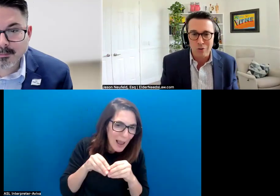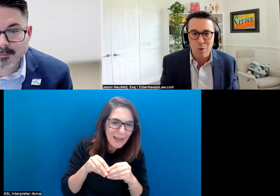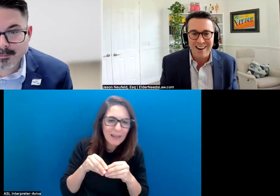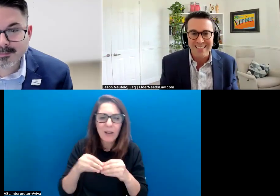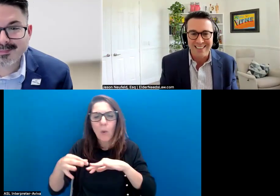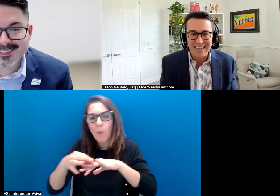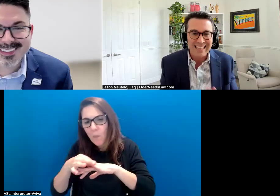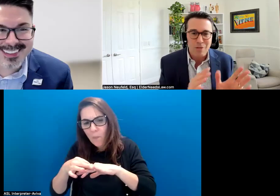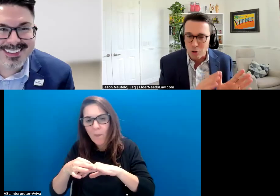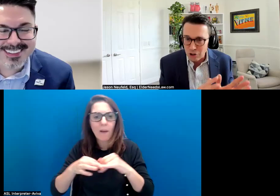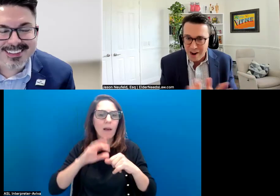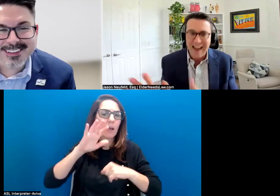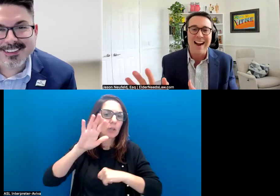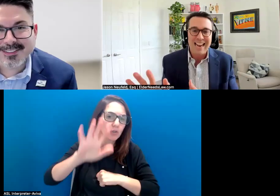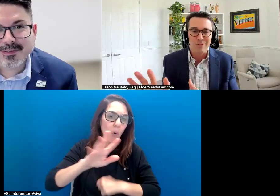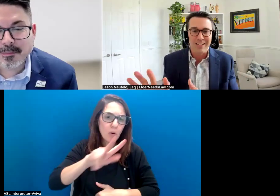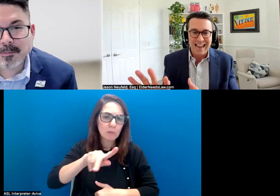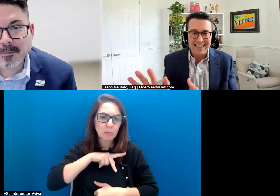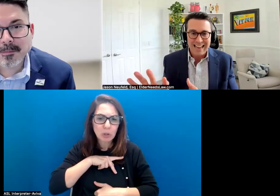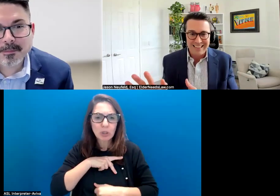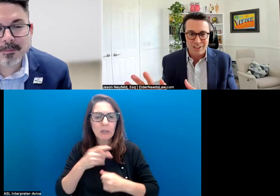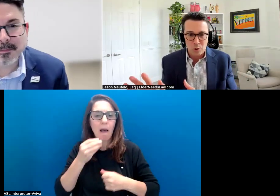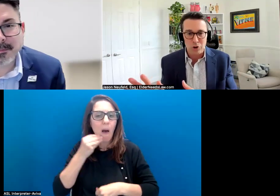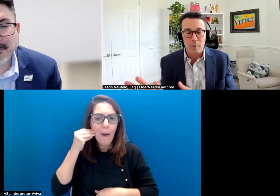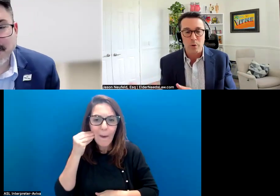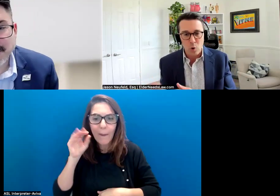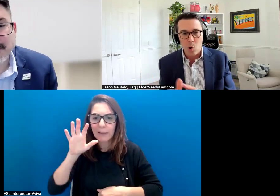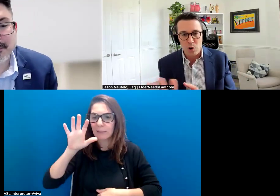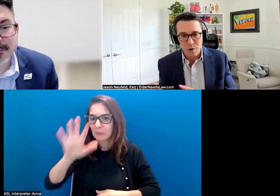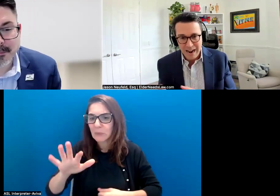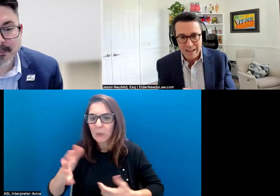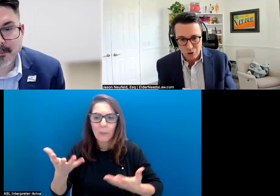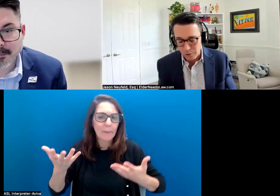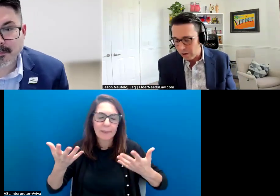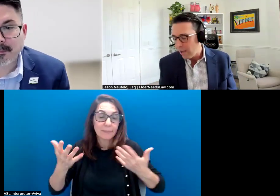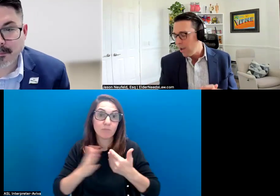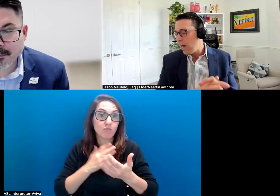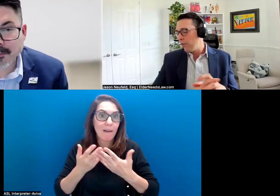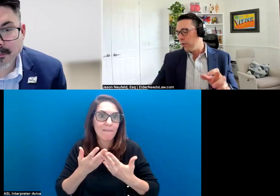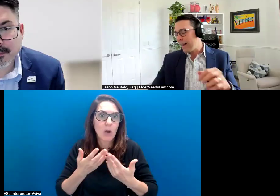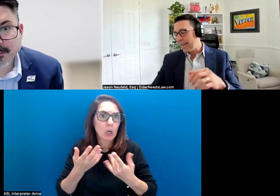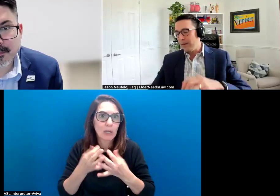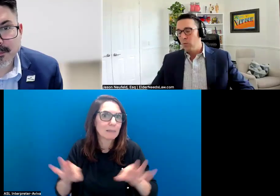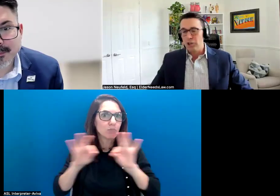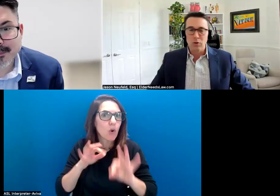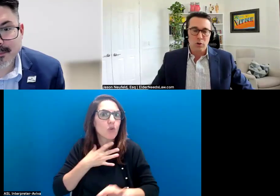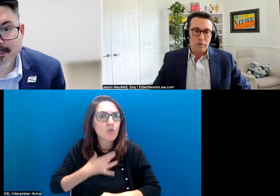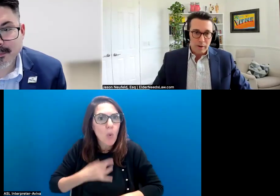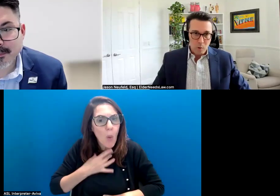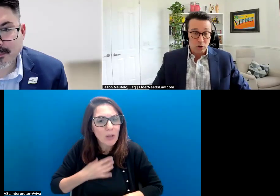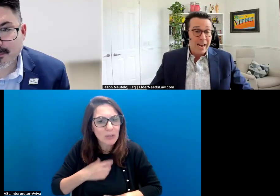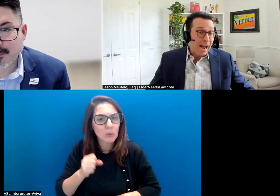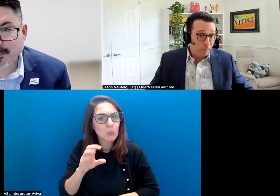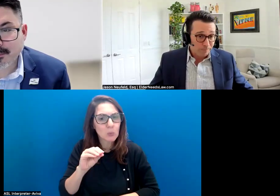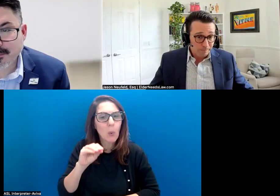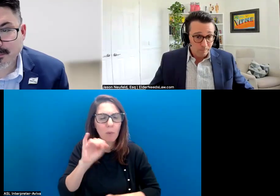and silverware and things like that. Those things are not counted as assets when determining whether you are or are not eligible for Medicaid, which is very